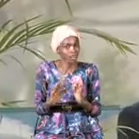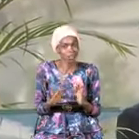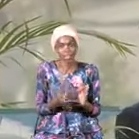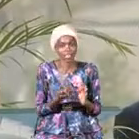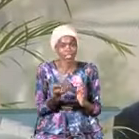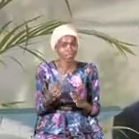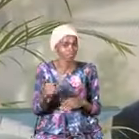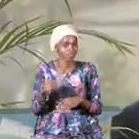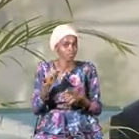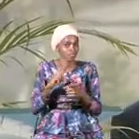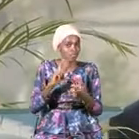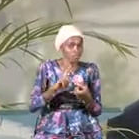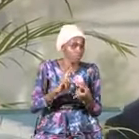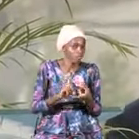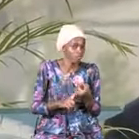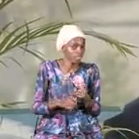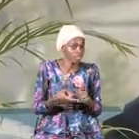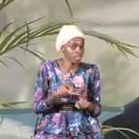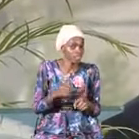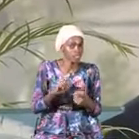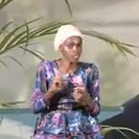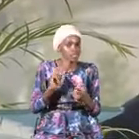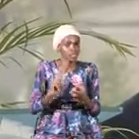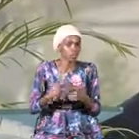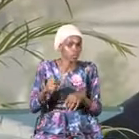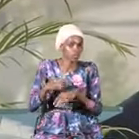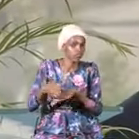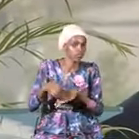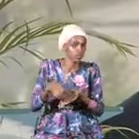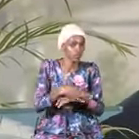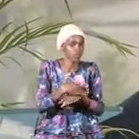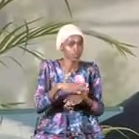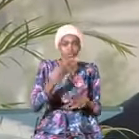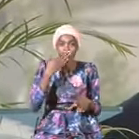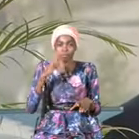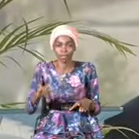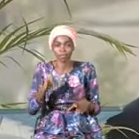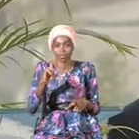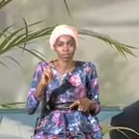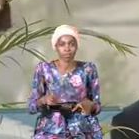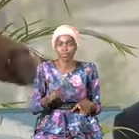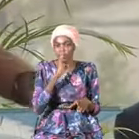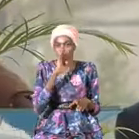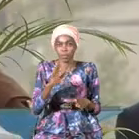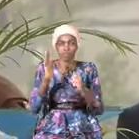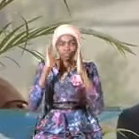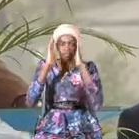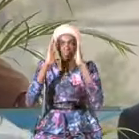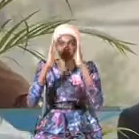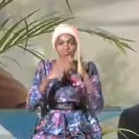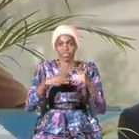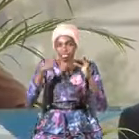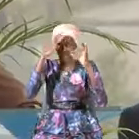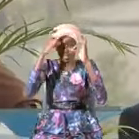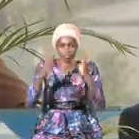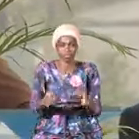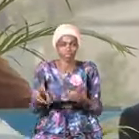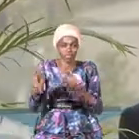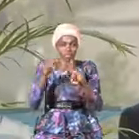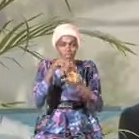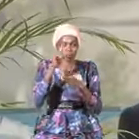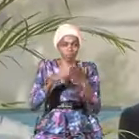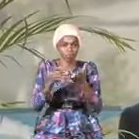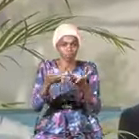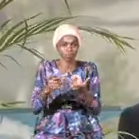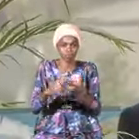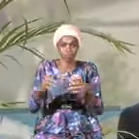to derail you. You must be focused, be determined. Look at what you want to achieve on earth.